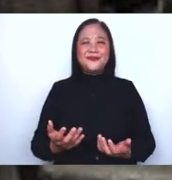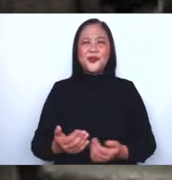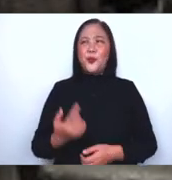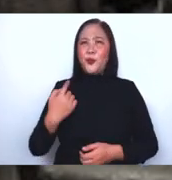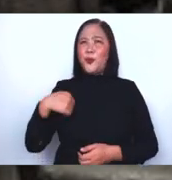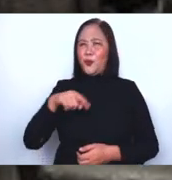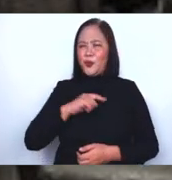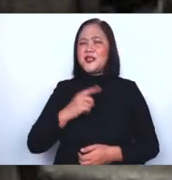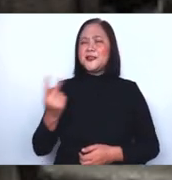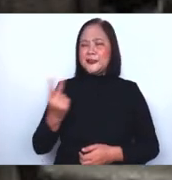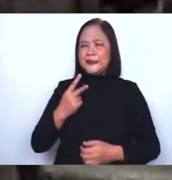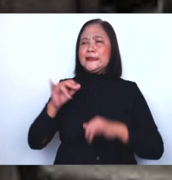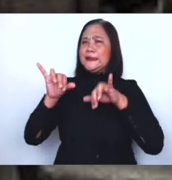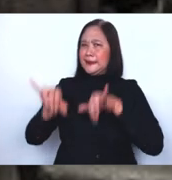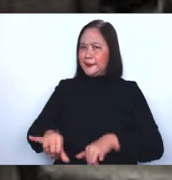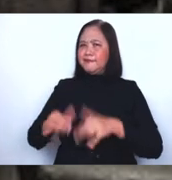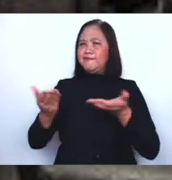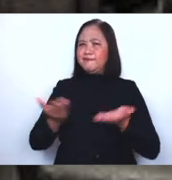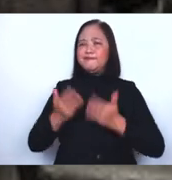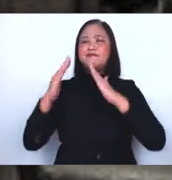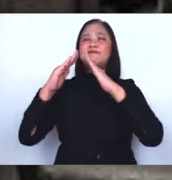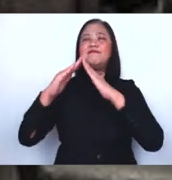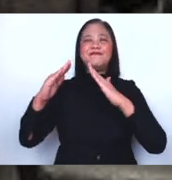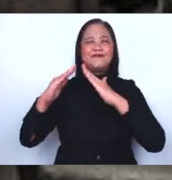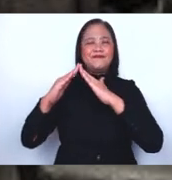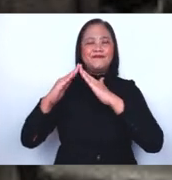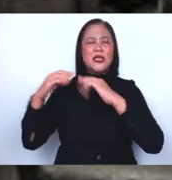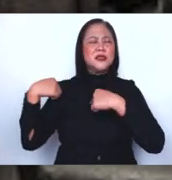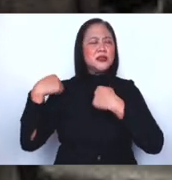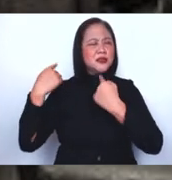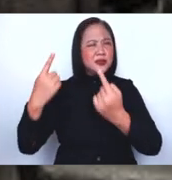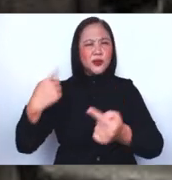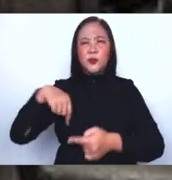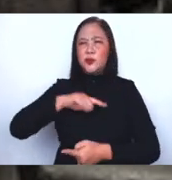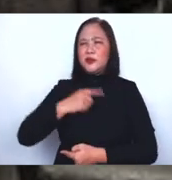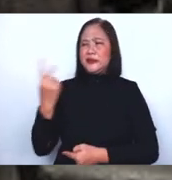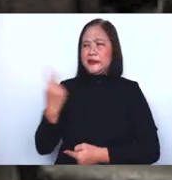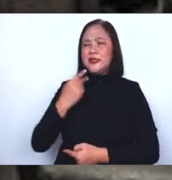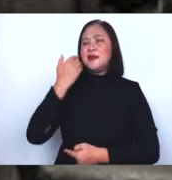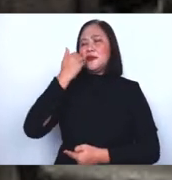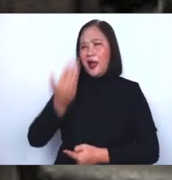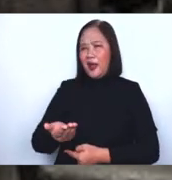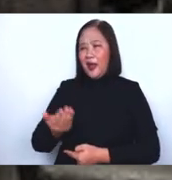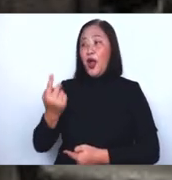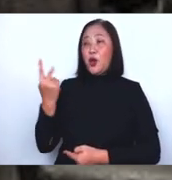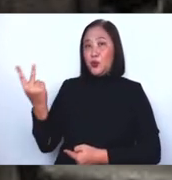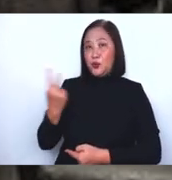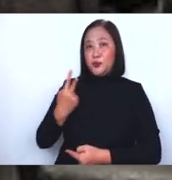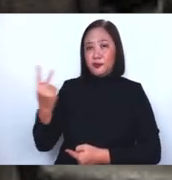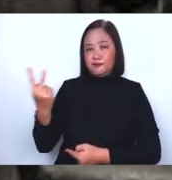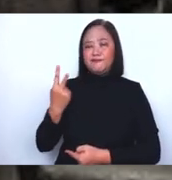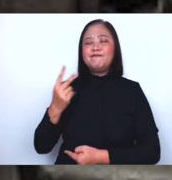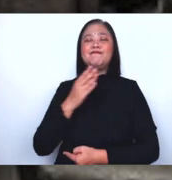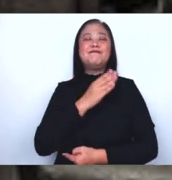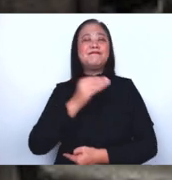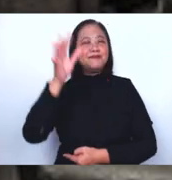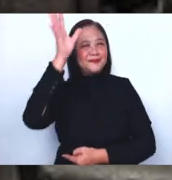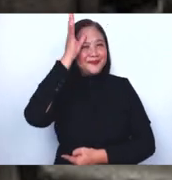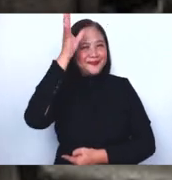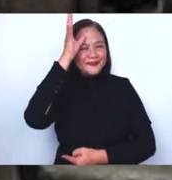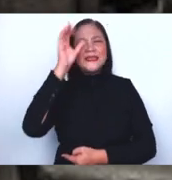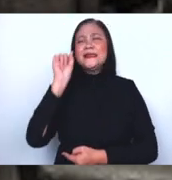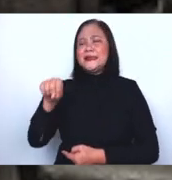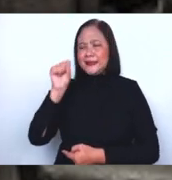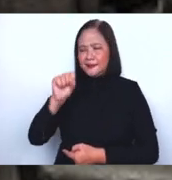We shall stay here till we die. You and I and Papa.